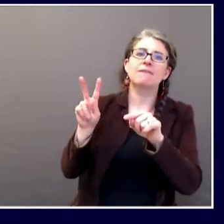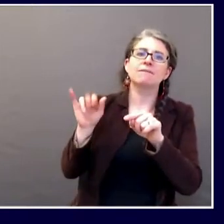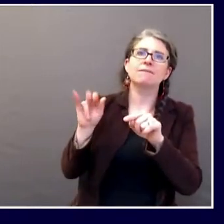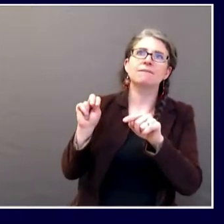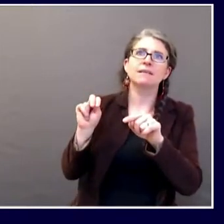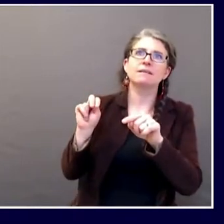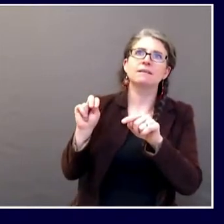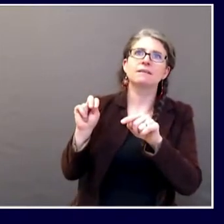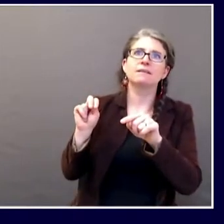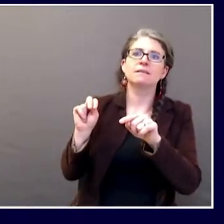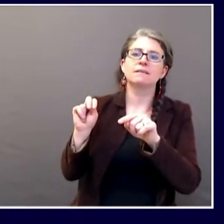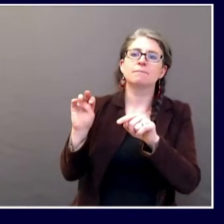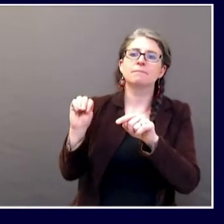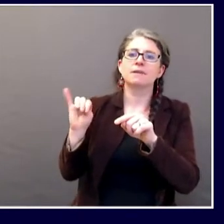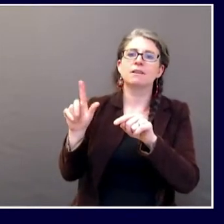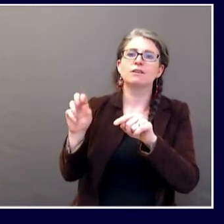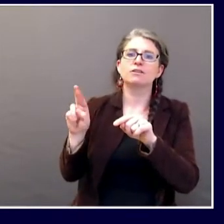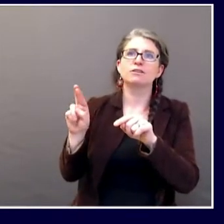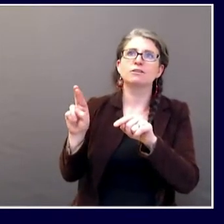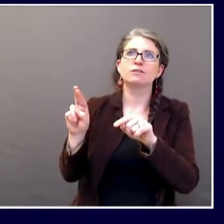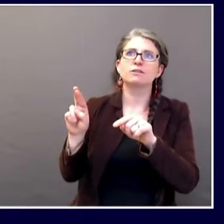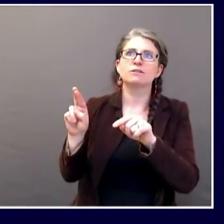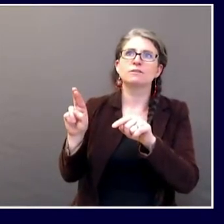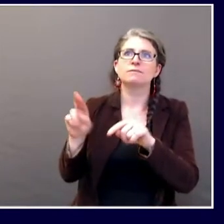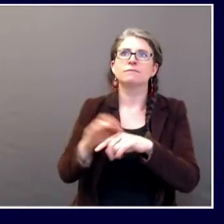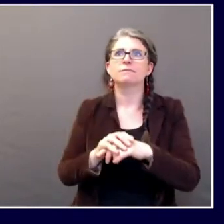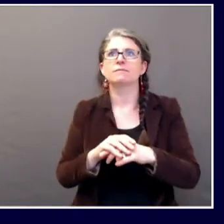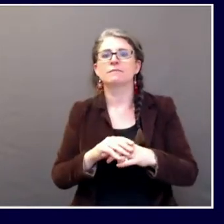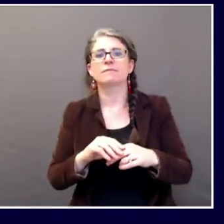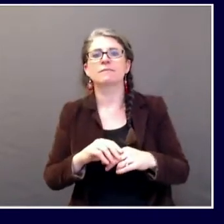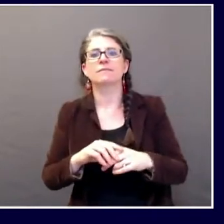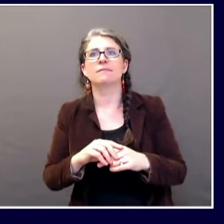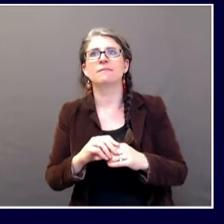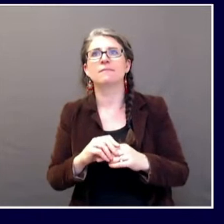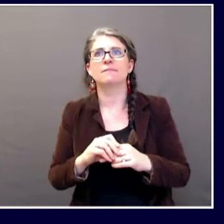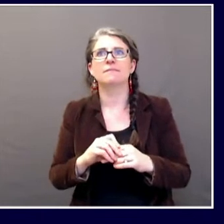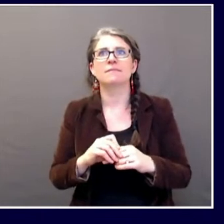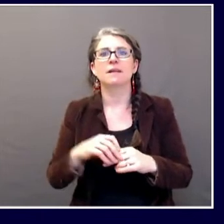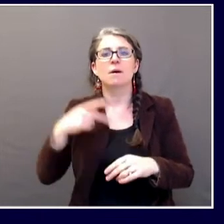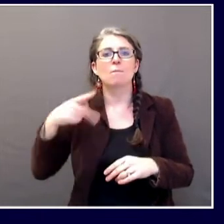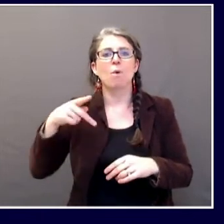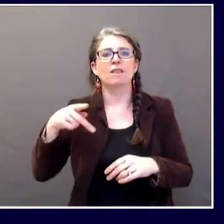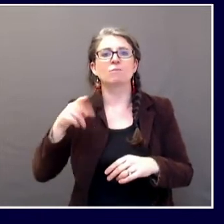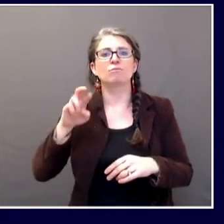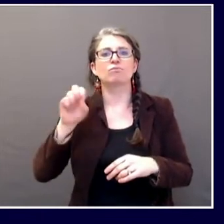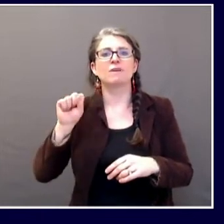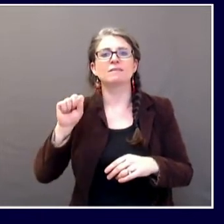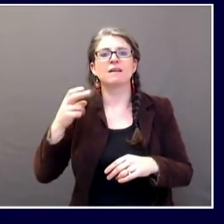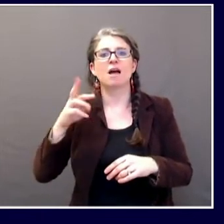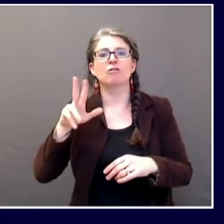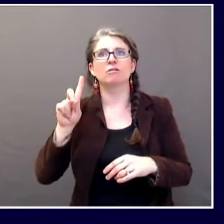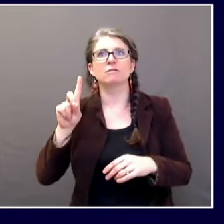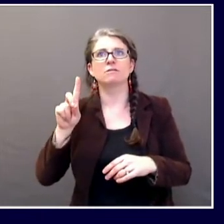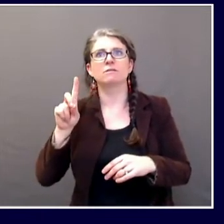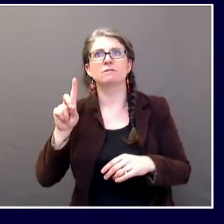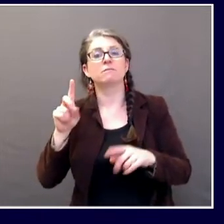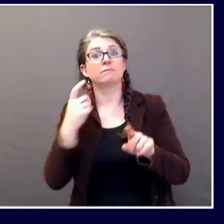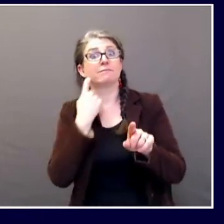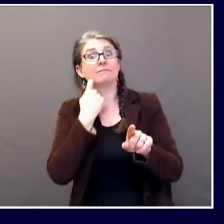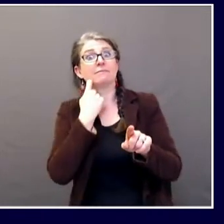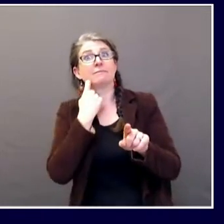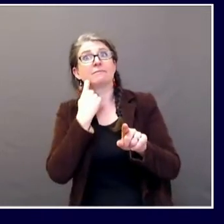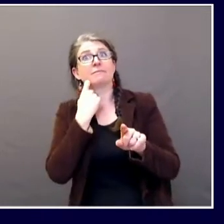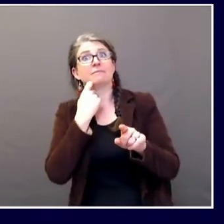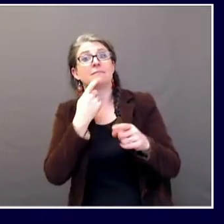Great. Thanks, Dr. Shah. So I saw there was an announcement from the White House earlier this afternoon that they're going to